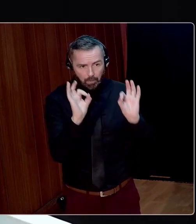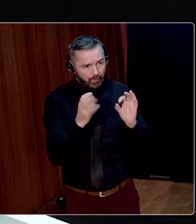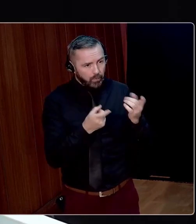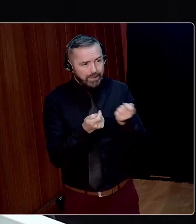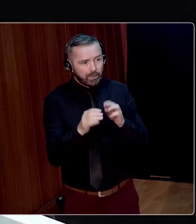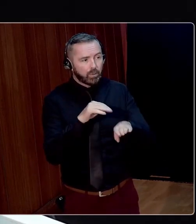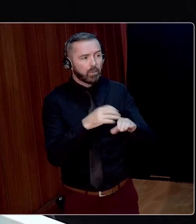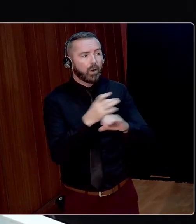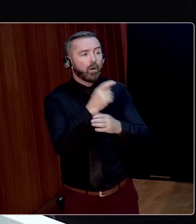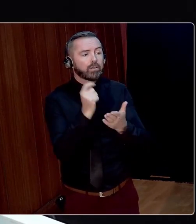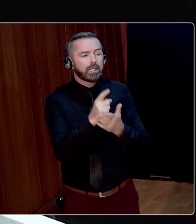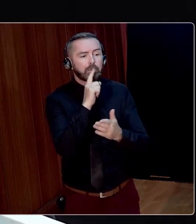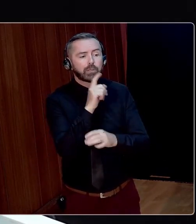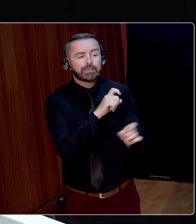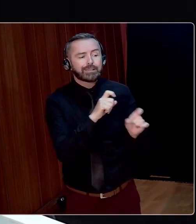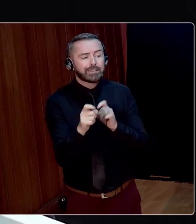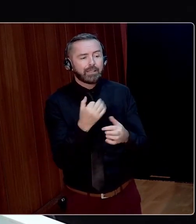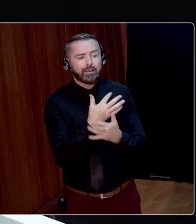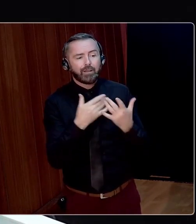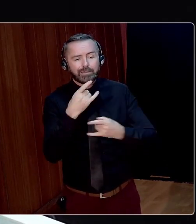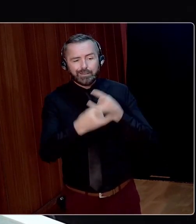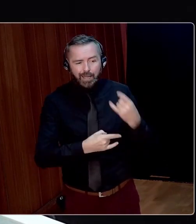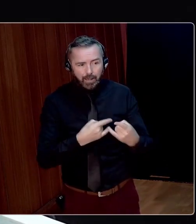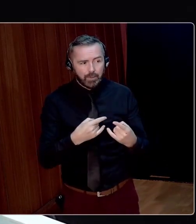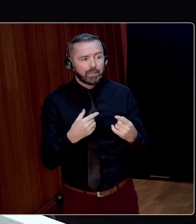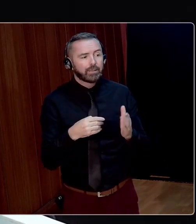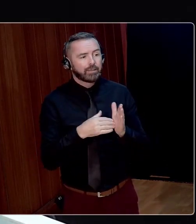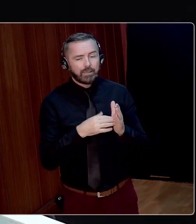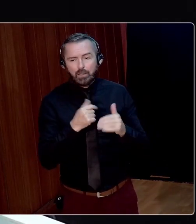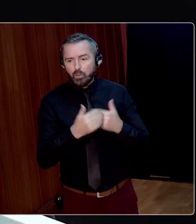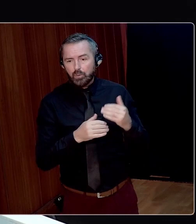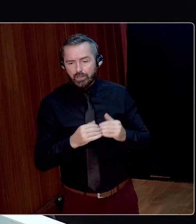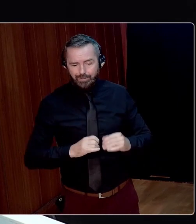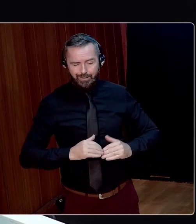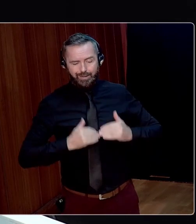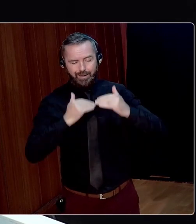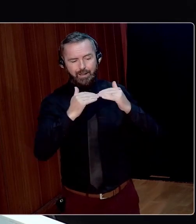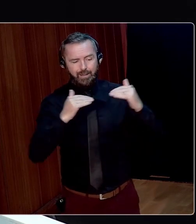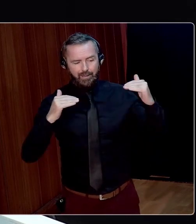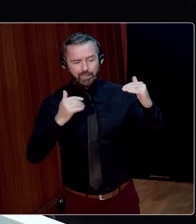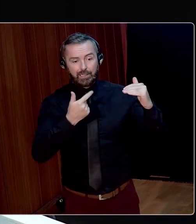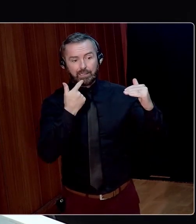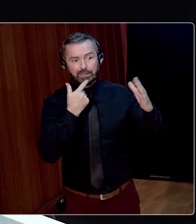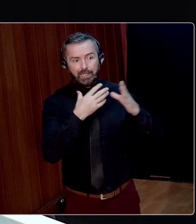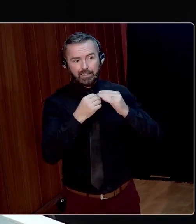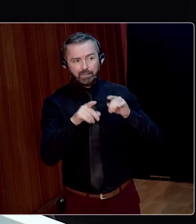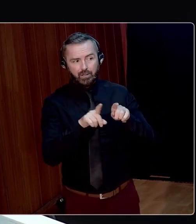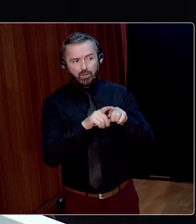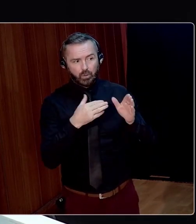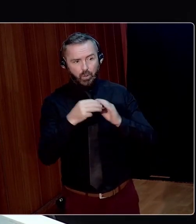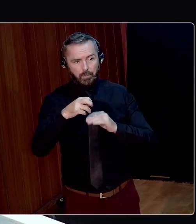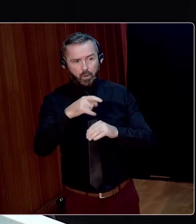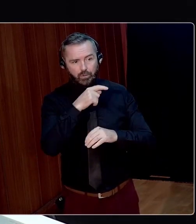problems all the time, but nevertheless, there's a lot of things that are happening that are progressing at a very high level. And the second thing then there is what